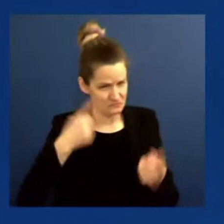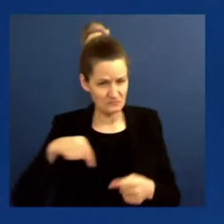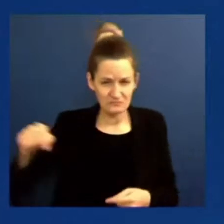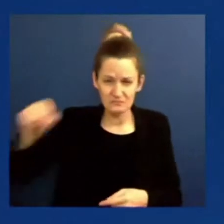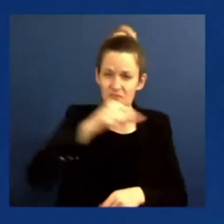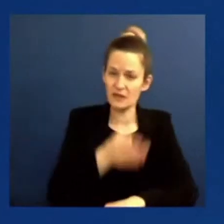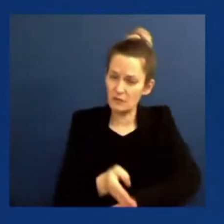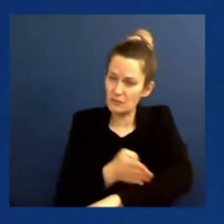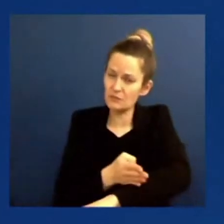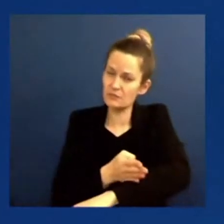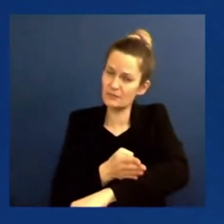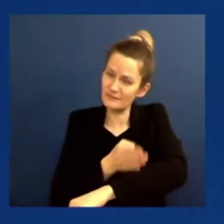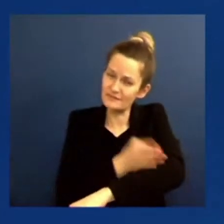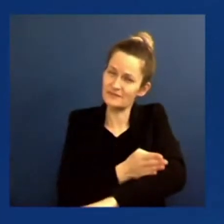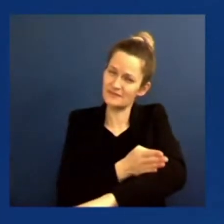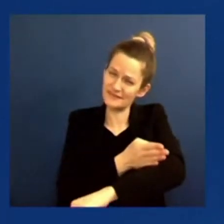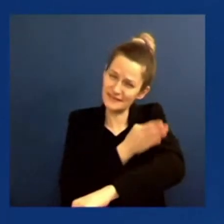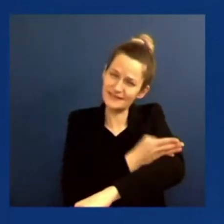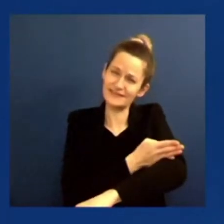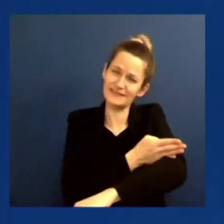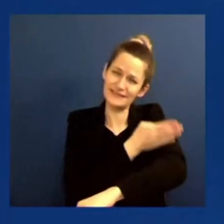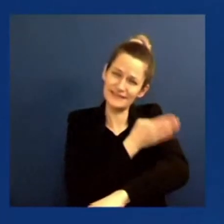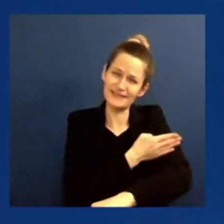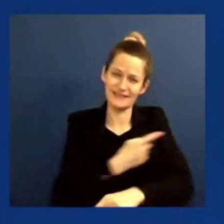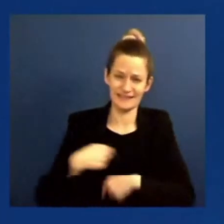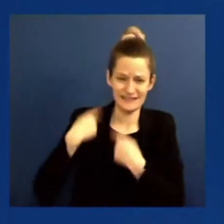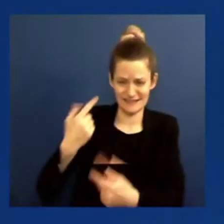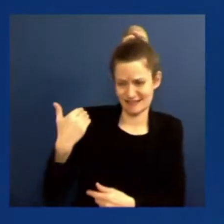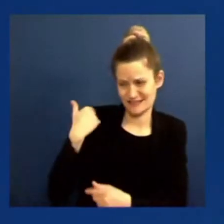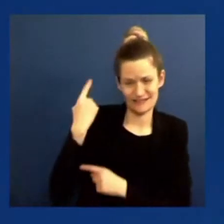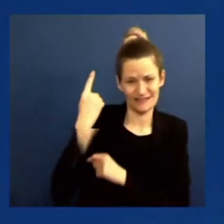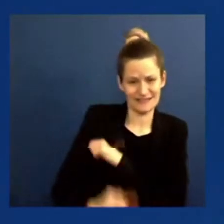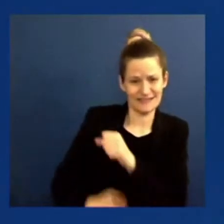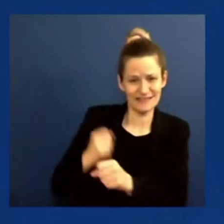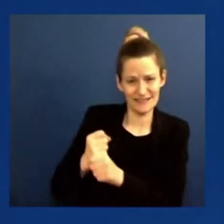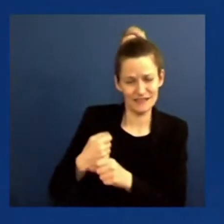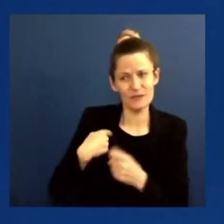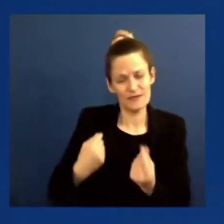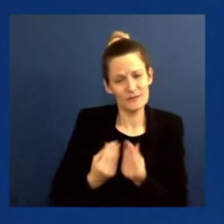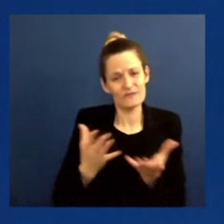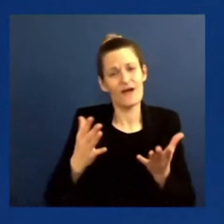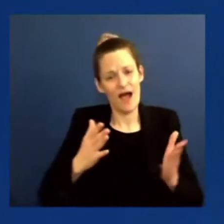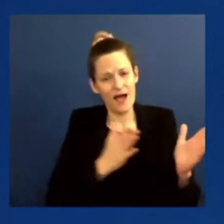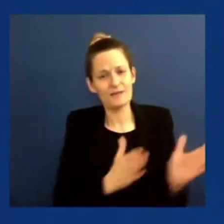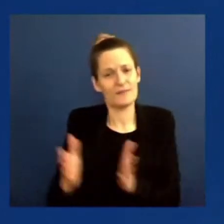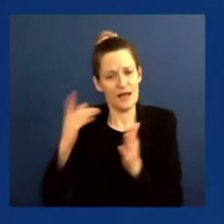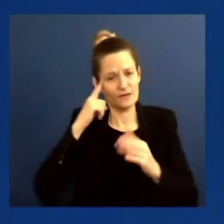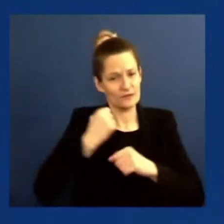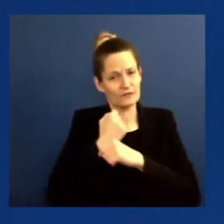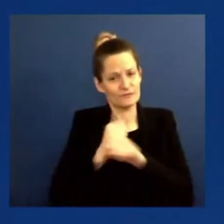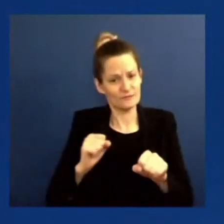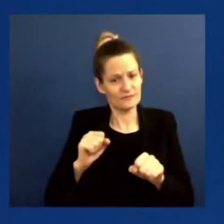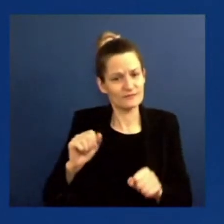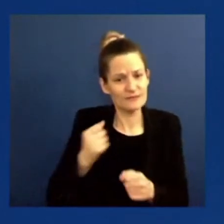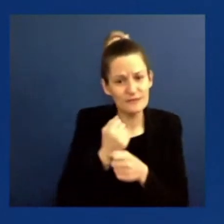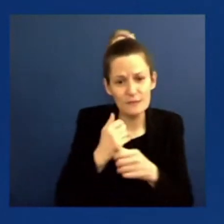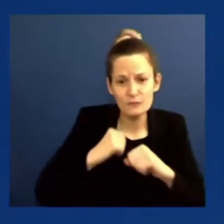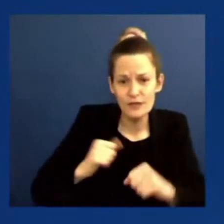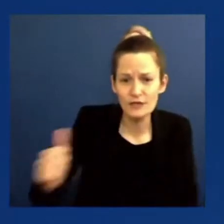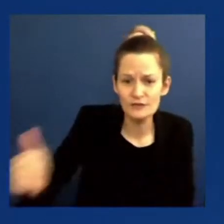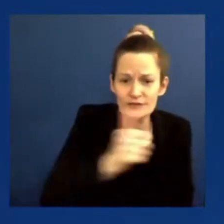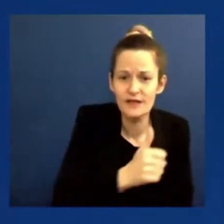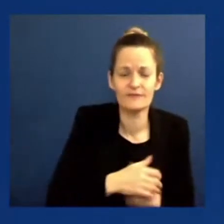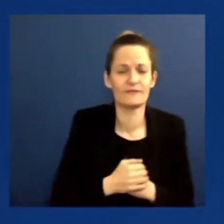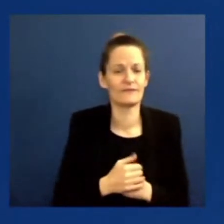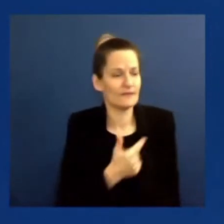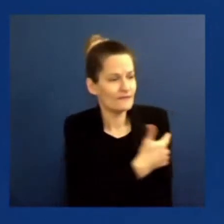Across the last year, we've provided multiple layers of protection for people: vaccines, boosters, tests, masks,